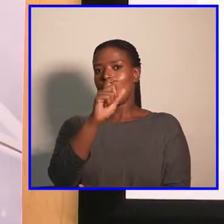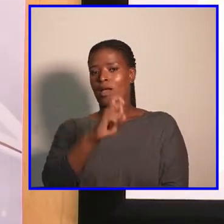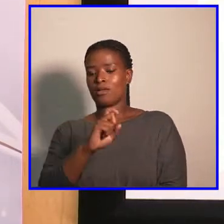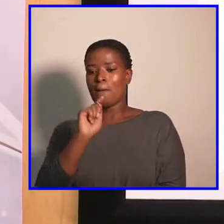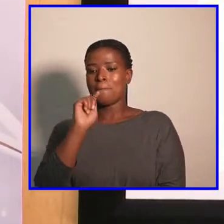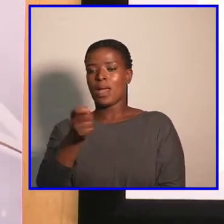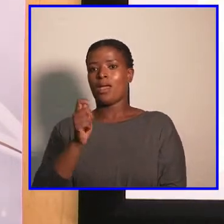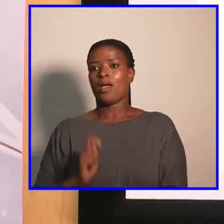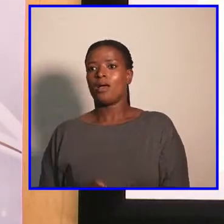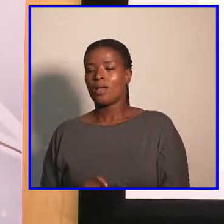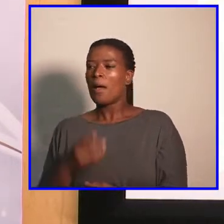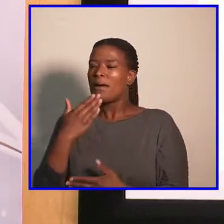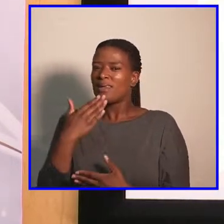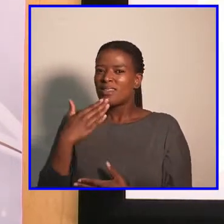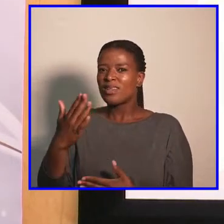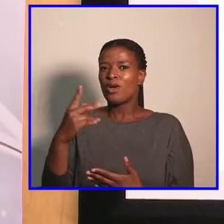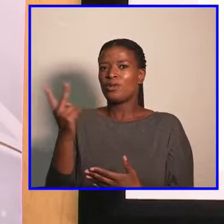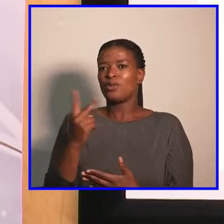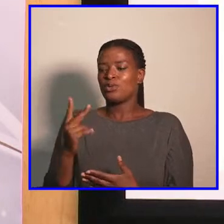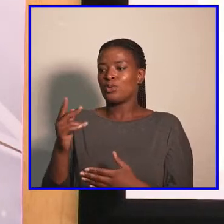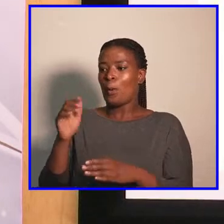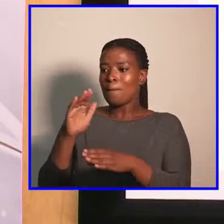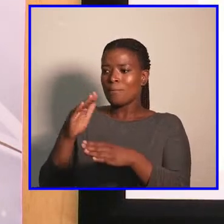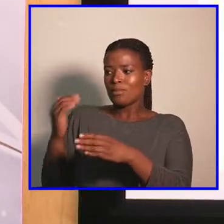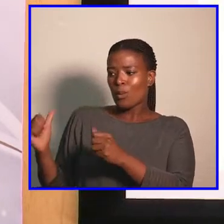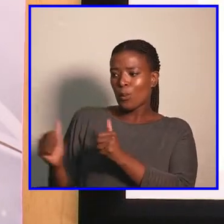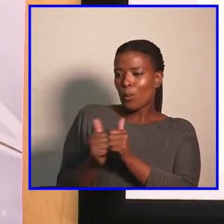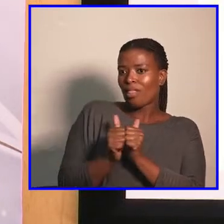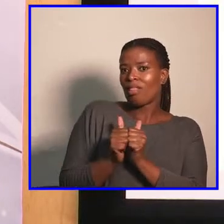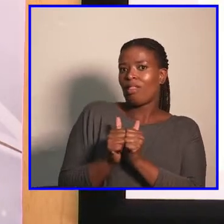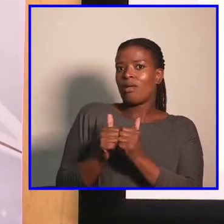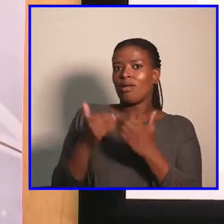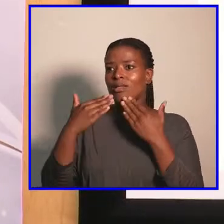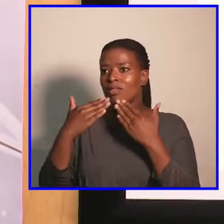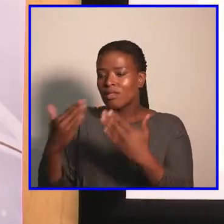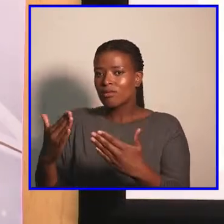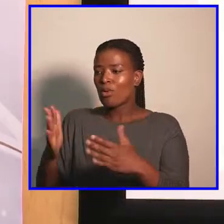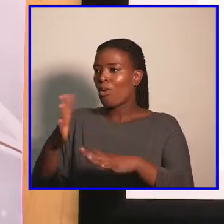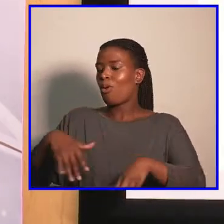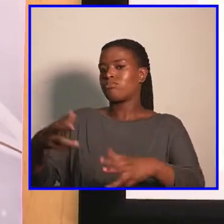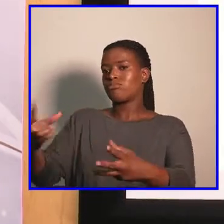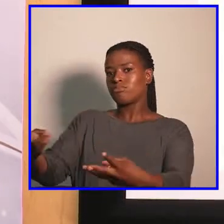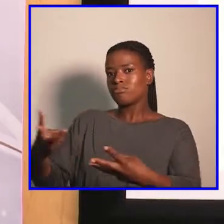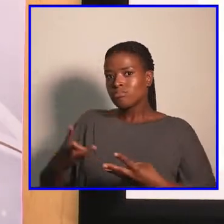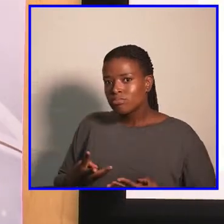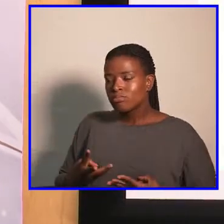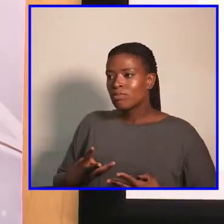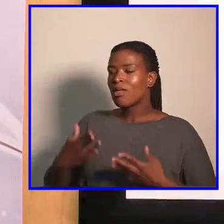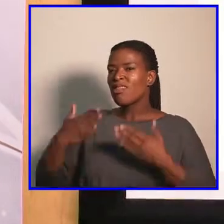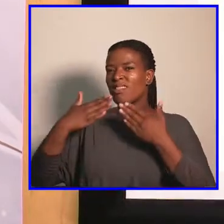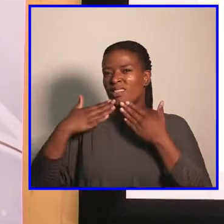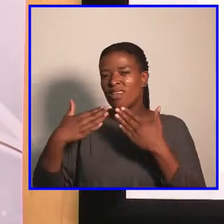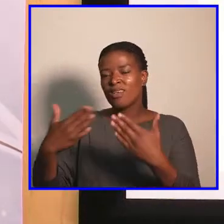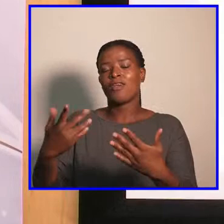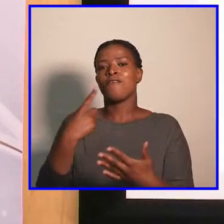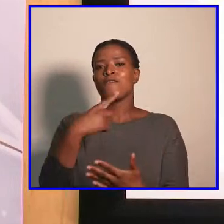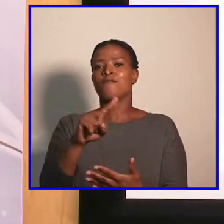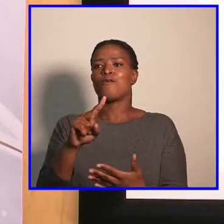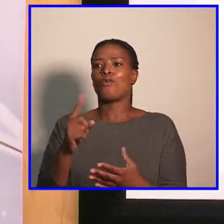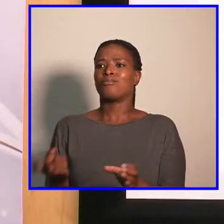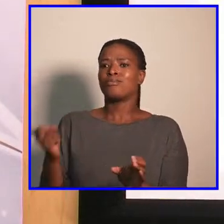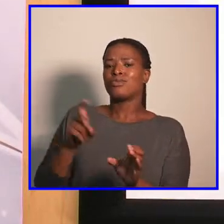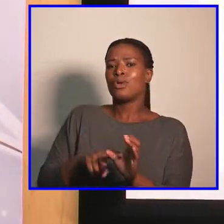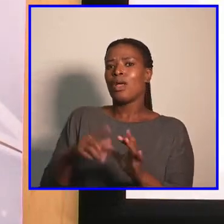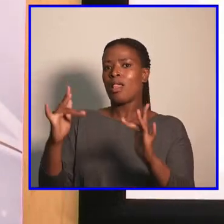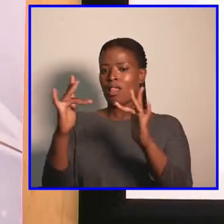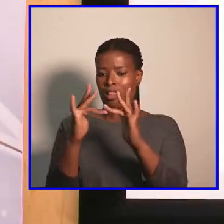and also our partners and our stakeholders. We welcome you. Please, thank you very much for joining us